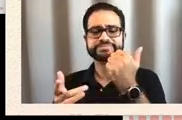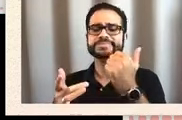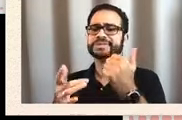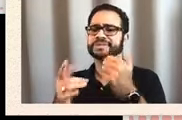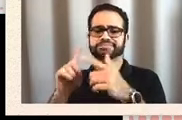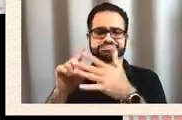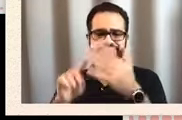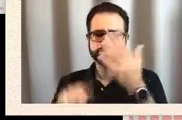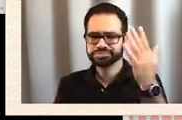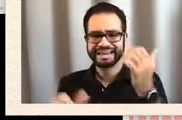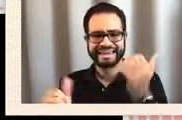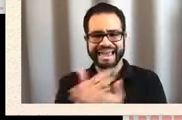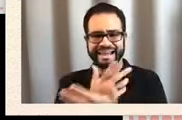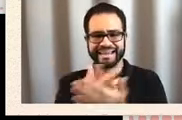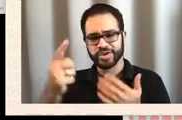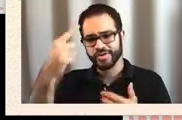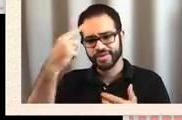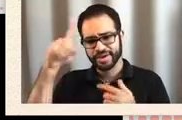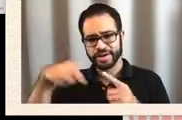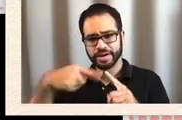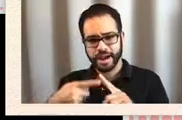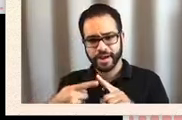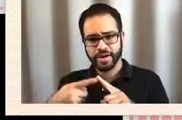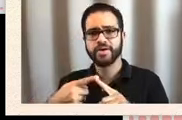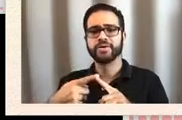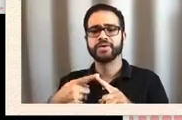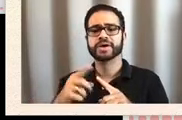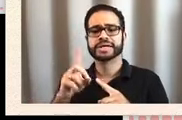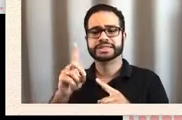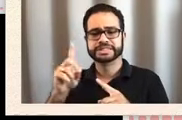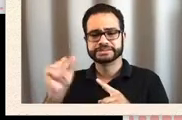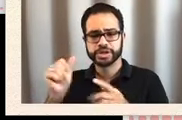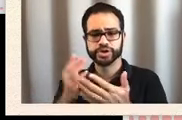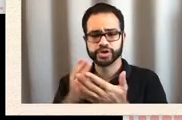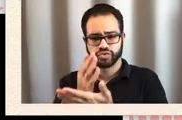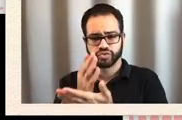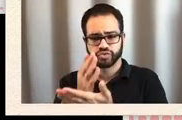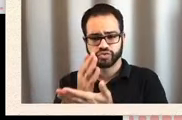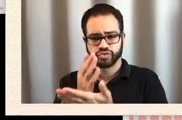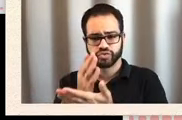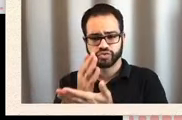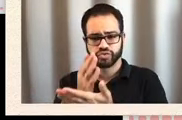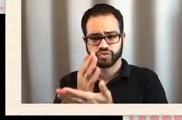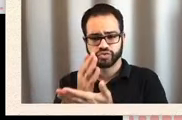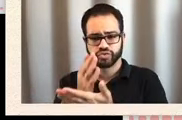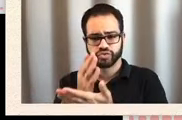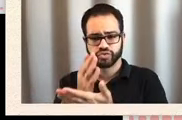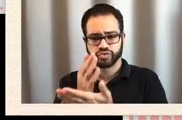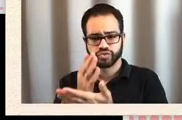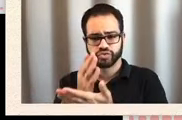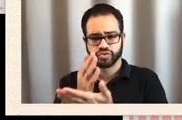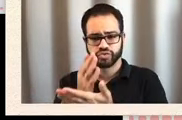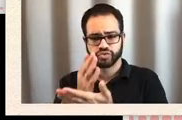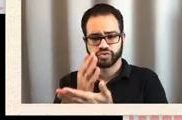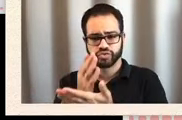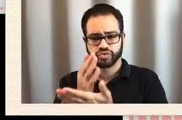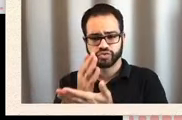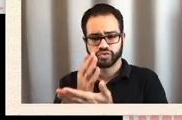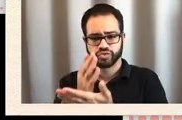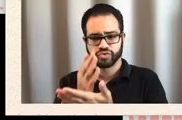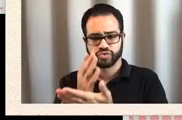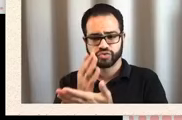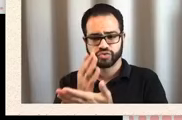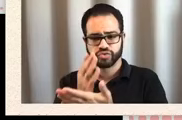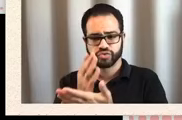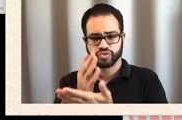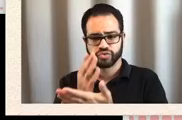about that is a hardship that you're going through because of your disability, we can probably help. And if we can't take your case, we'll give you